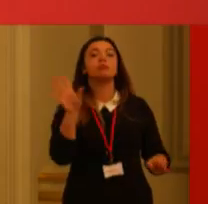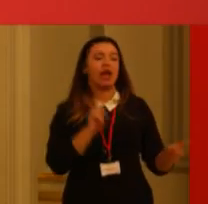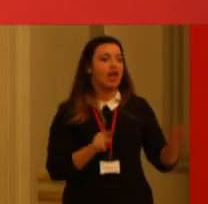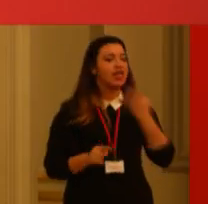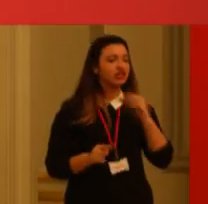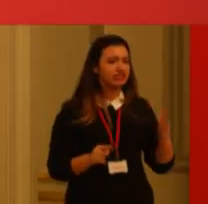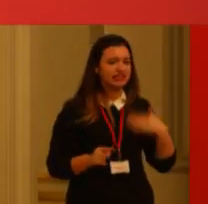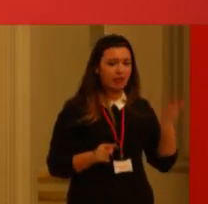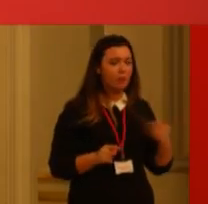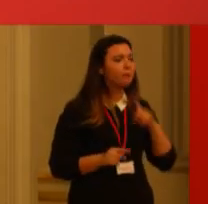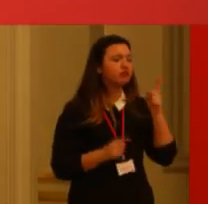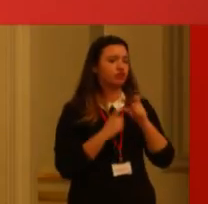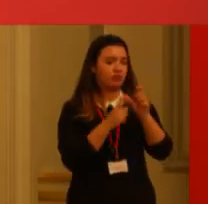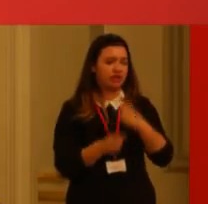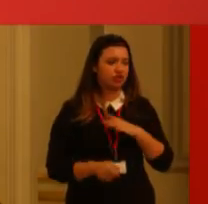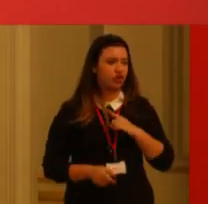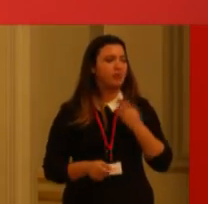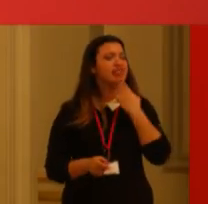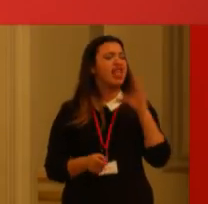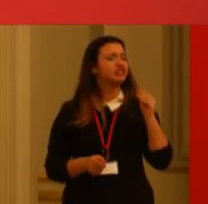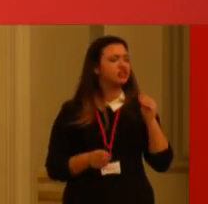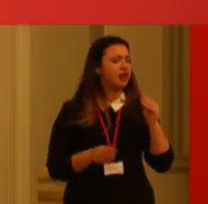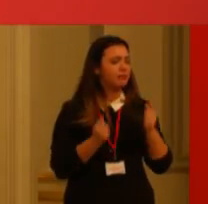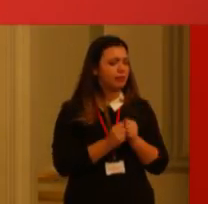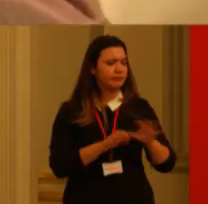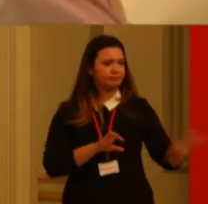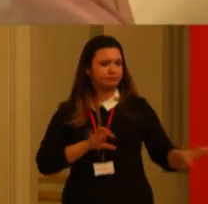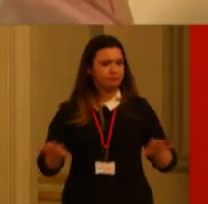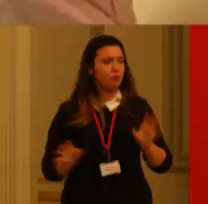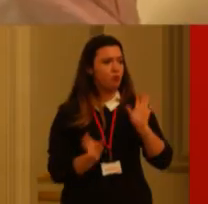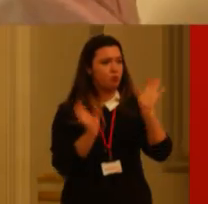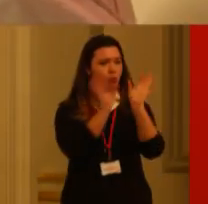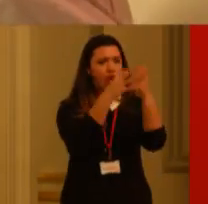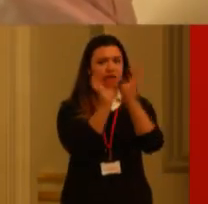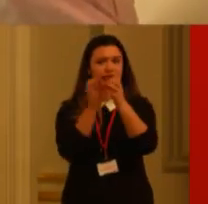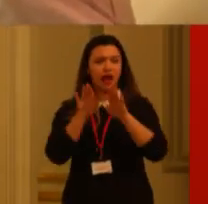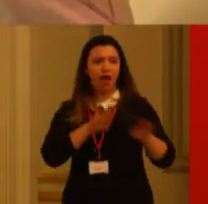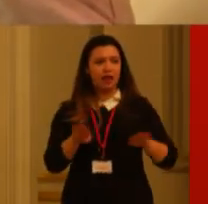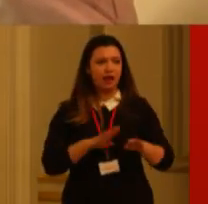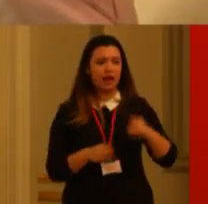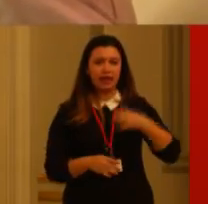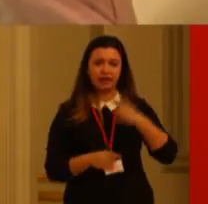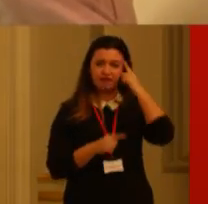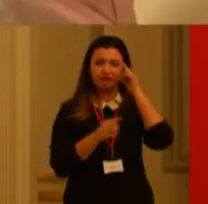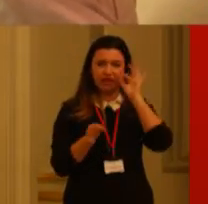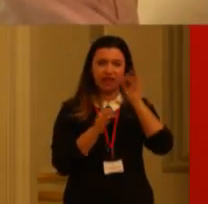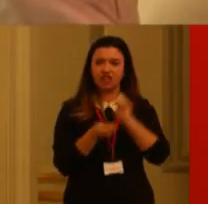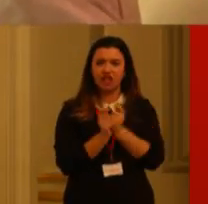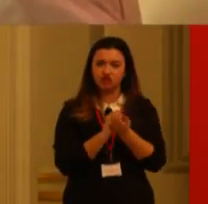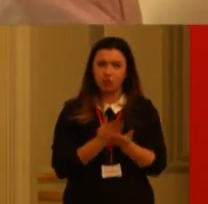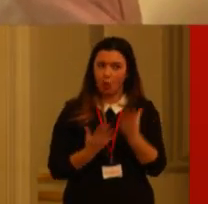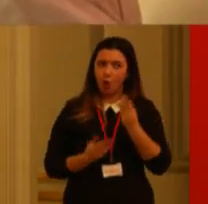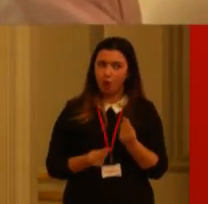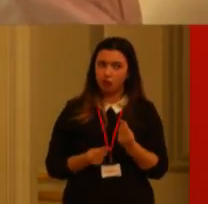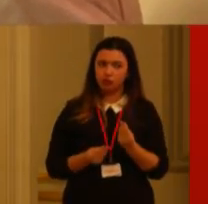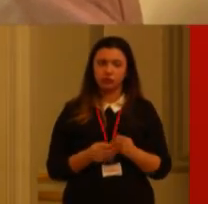are reluctant to stay within that small ecosystem. There may be differences in income and regional differences, but do you think